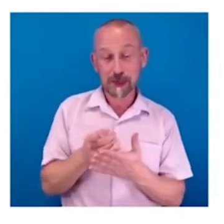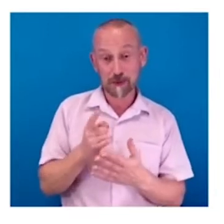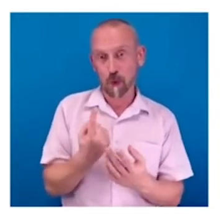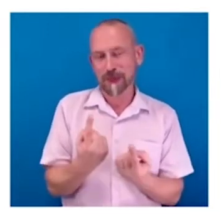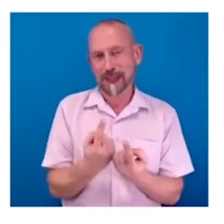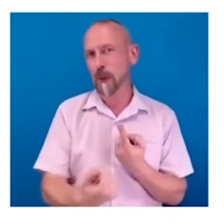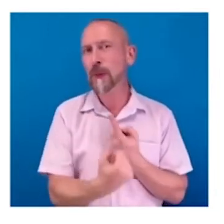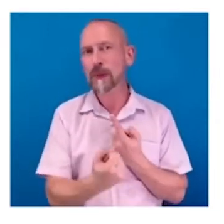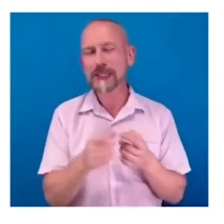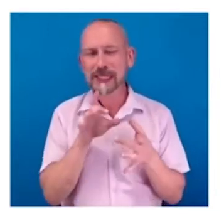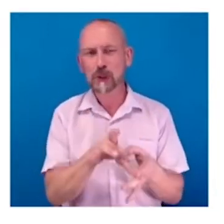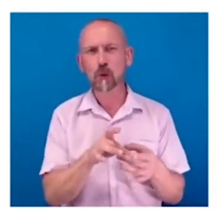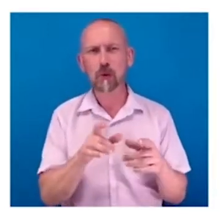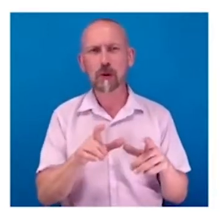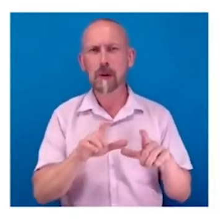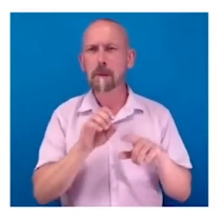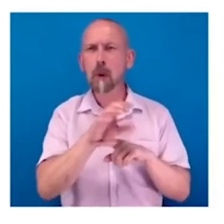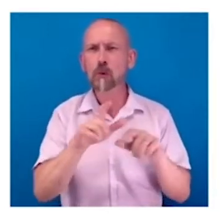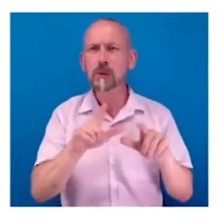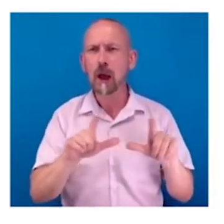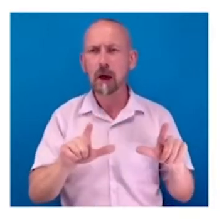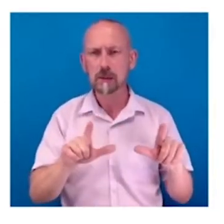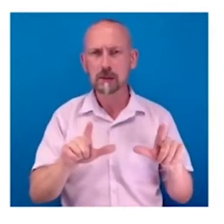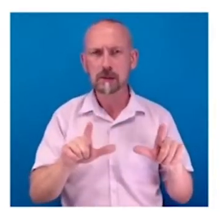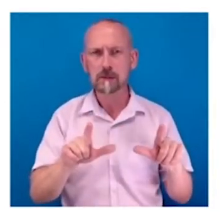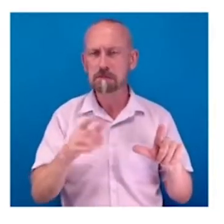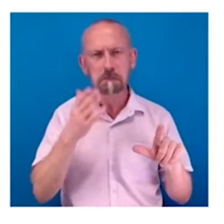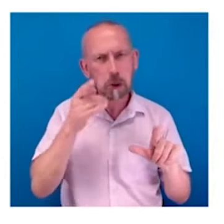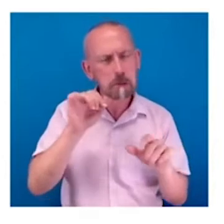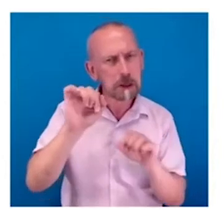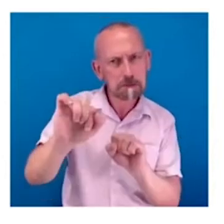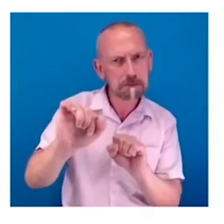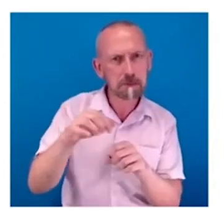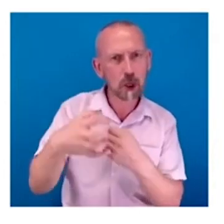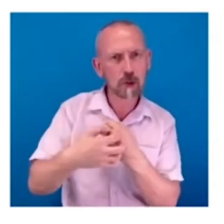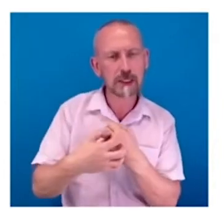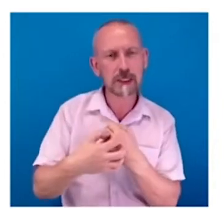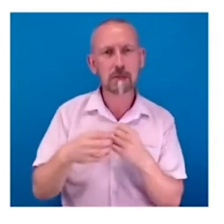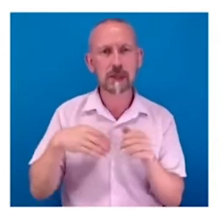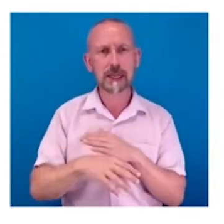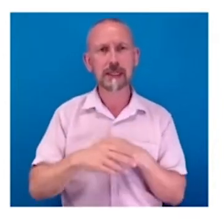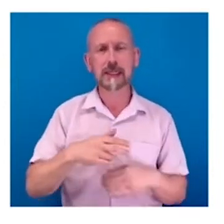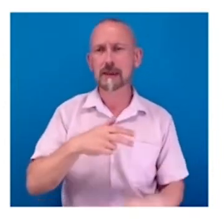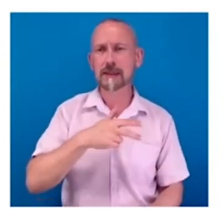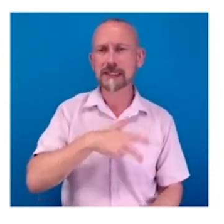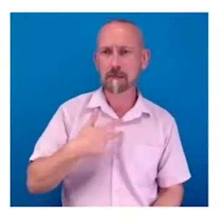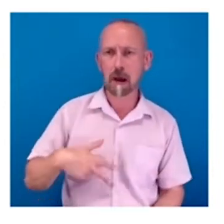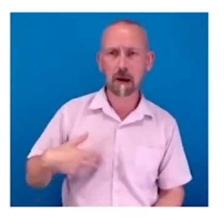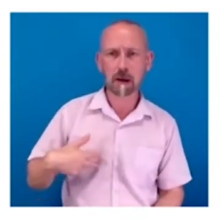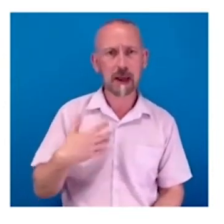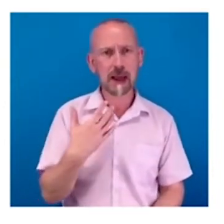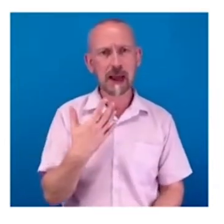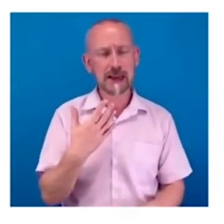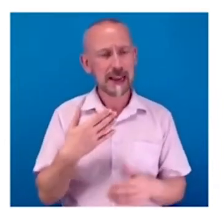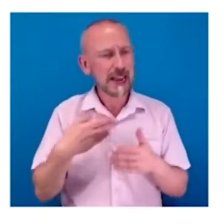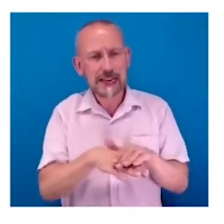where you're based, but in Denmark at least, when you go into a cafe, you have these like free postcards that you can grab, and it's from companies sponsoring